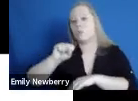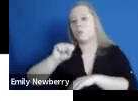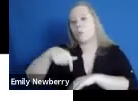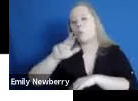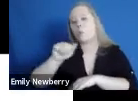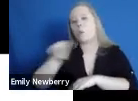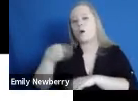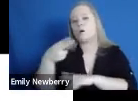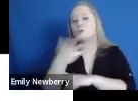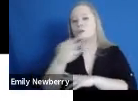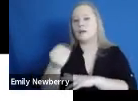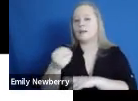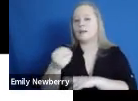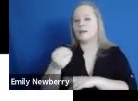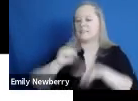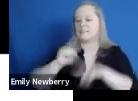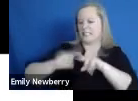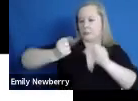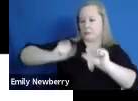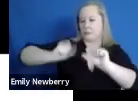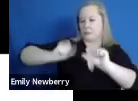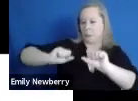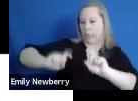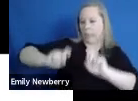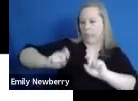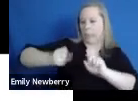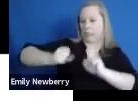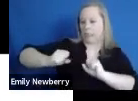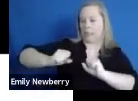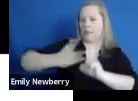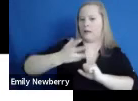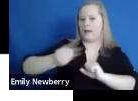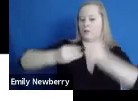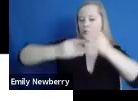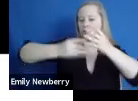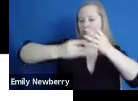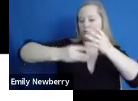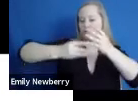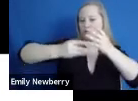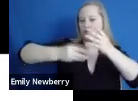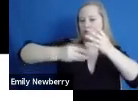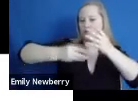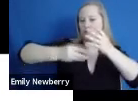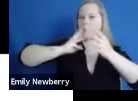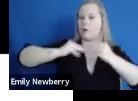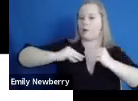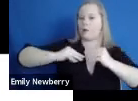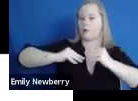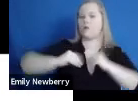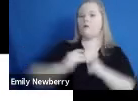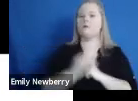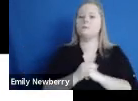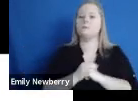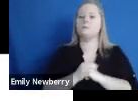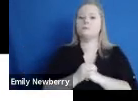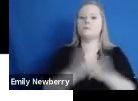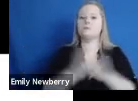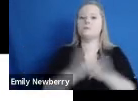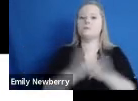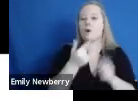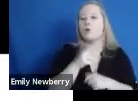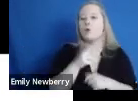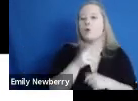We're also doing different trials down there. And those ones are all ran by drip irrigation. And then the small grains, right now we have close